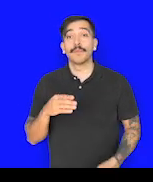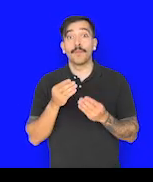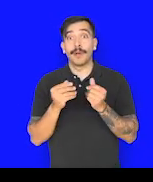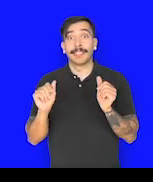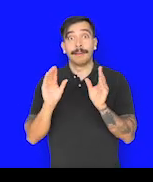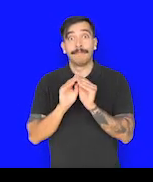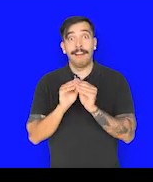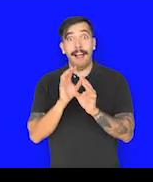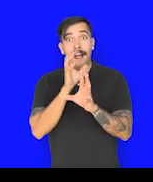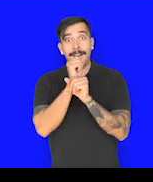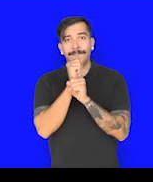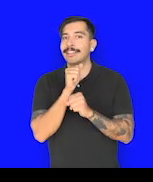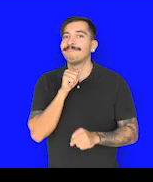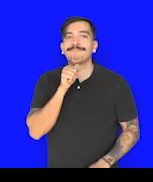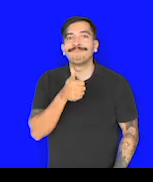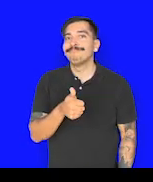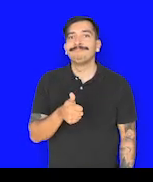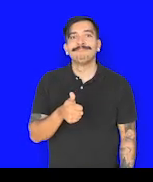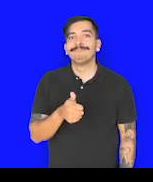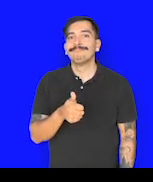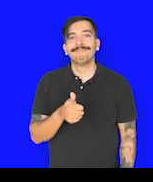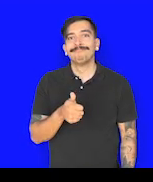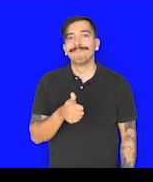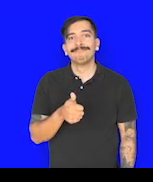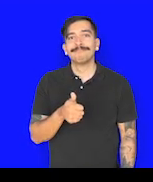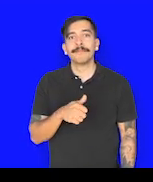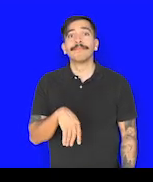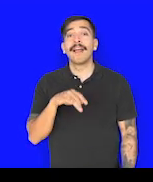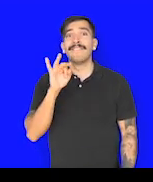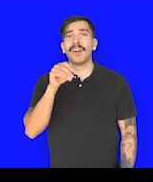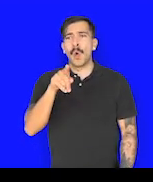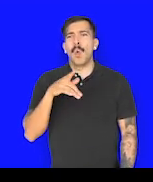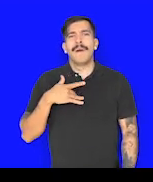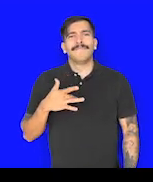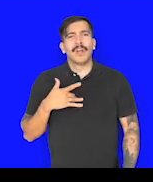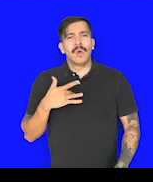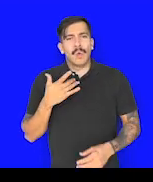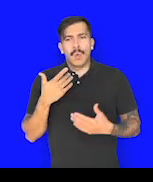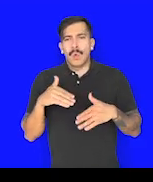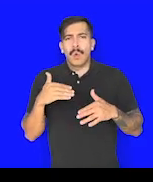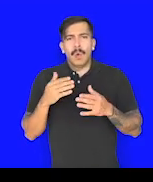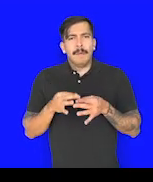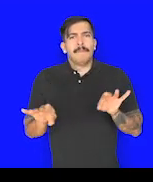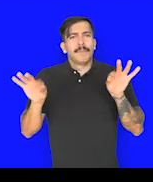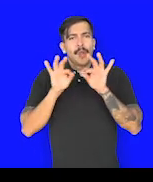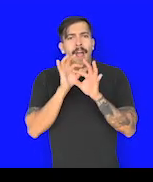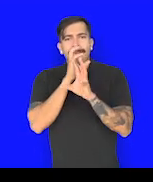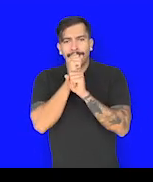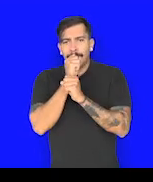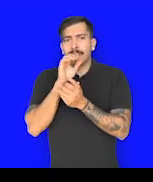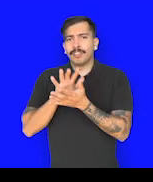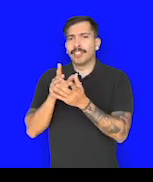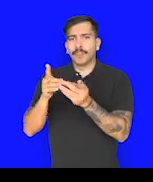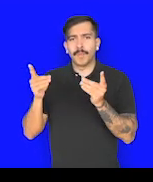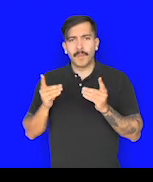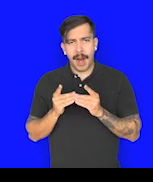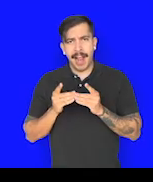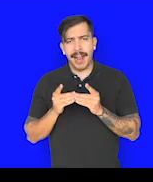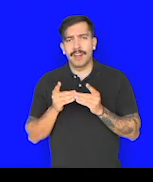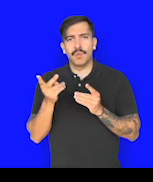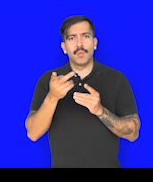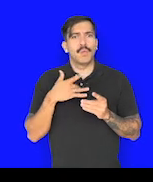Resolution meetings are not confidential. If confidentiality is important to you and the school